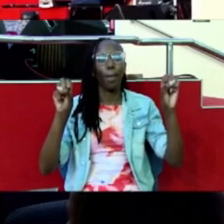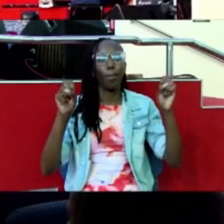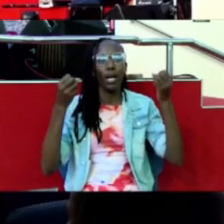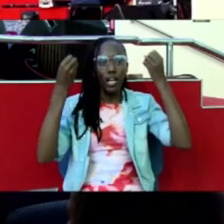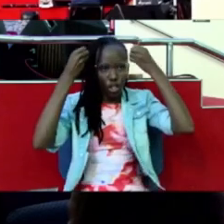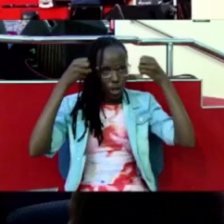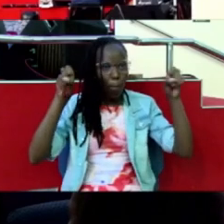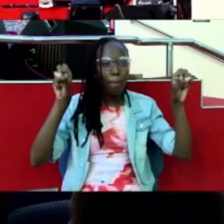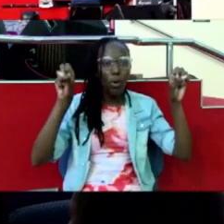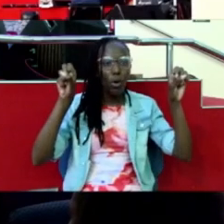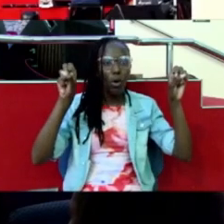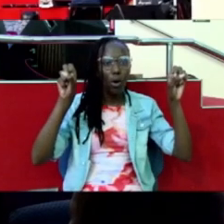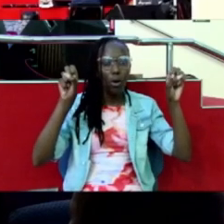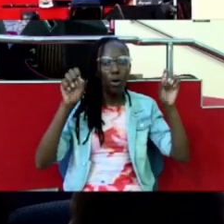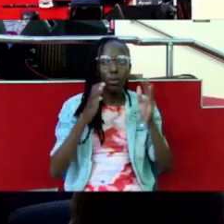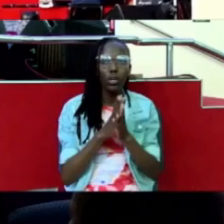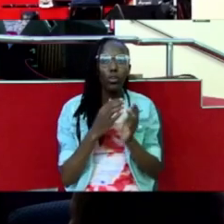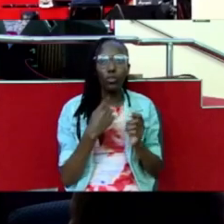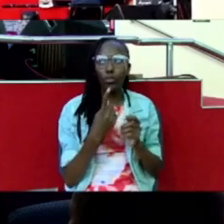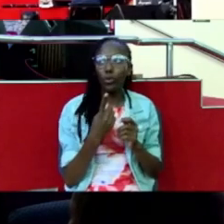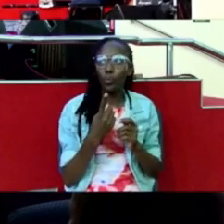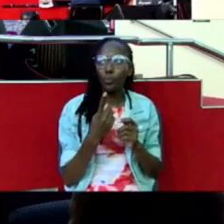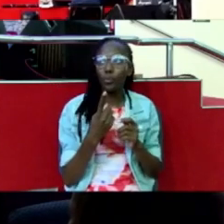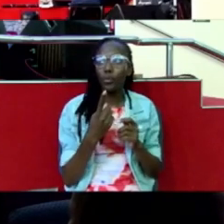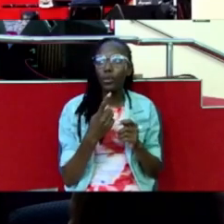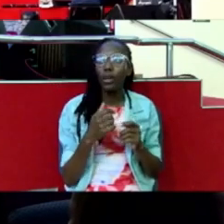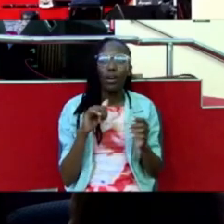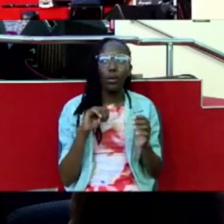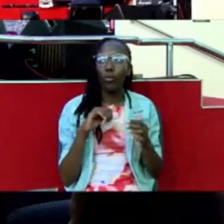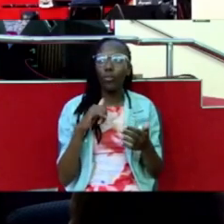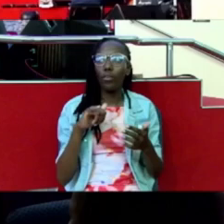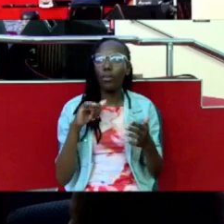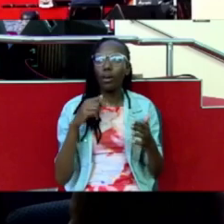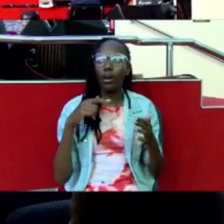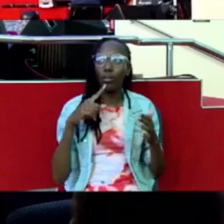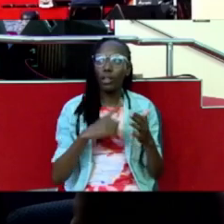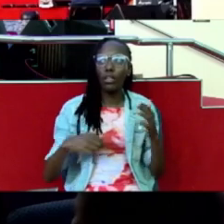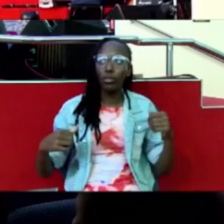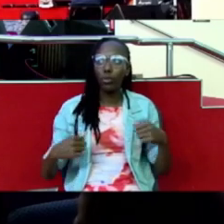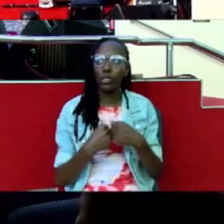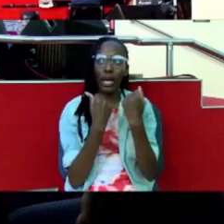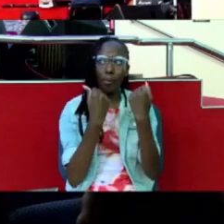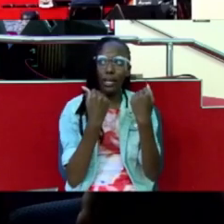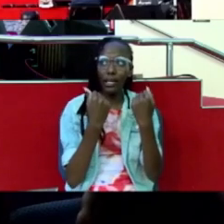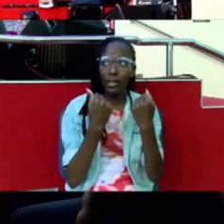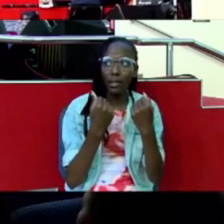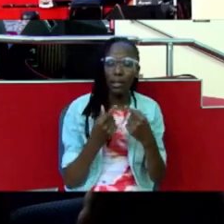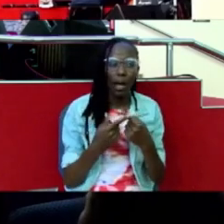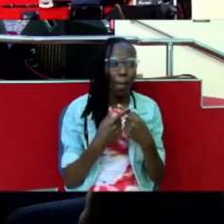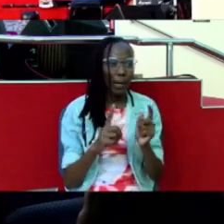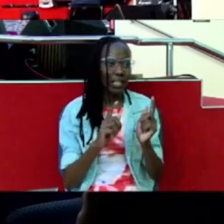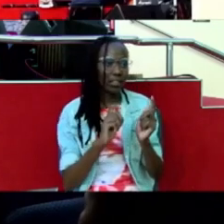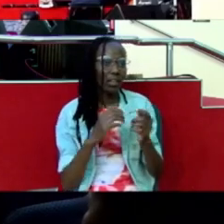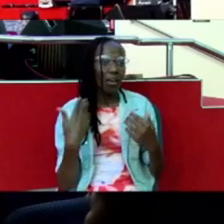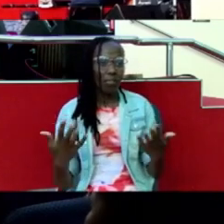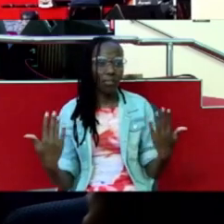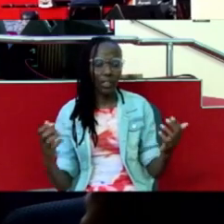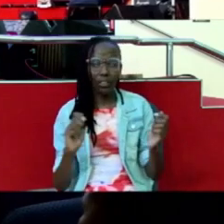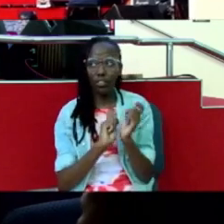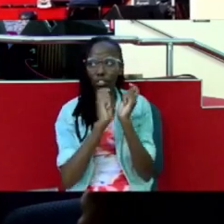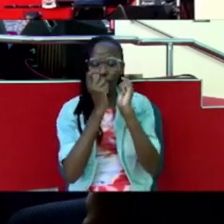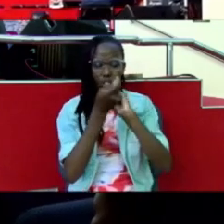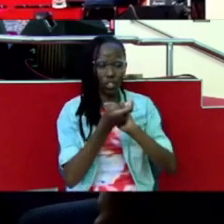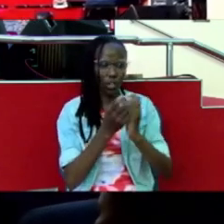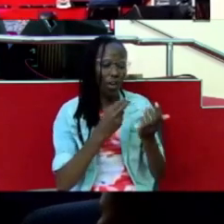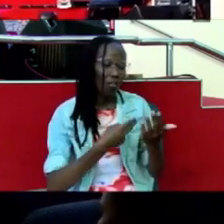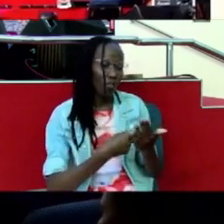na kondo. So that was scenario. That was the scenario. Hiyo ndiyo hali iliyokuweko pale. But things took a turn around in verse 23.